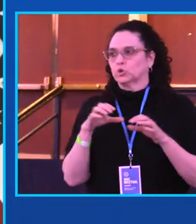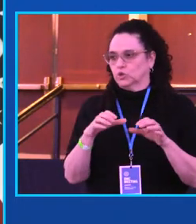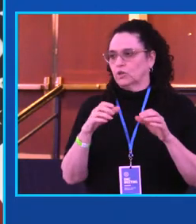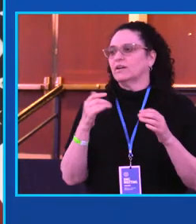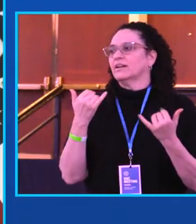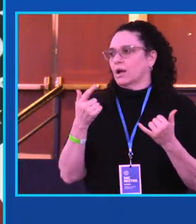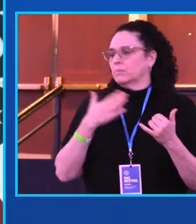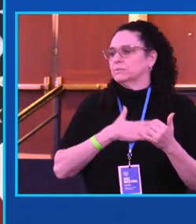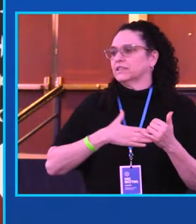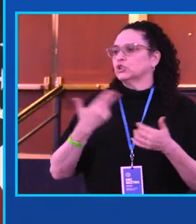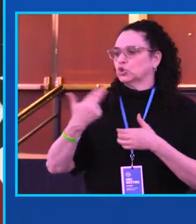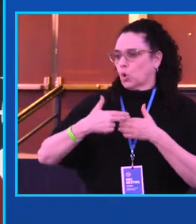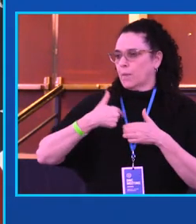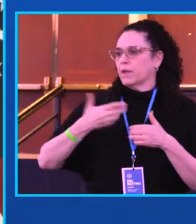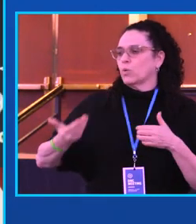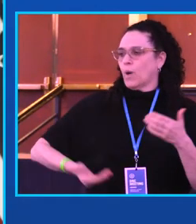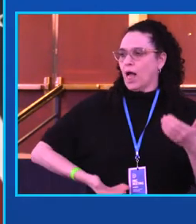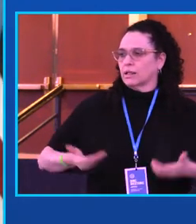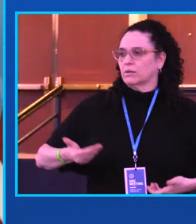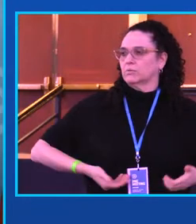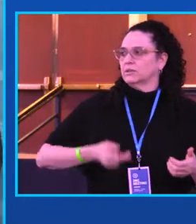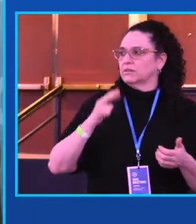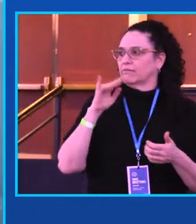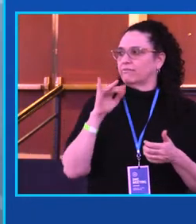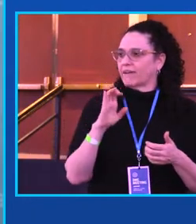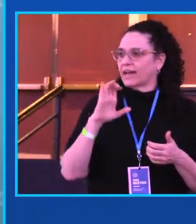Chair Linda Gray.